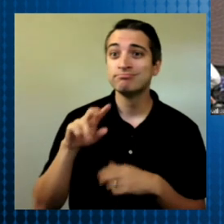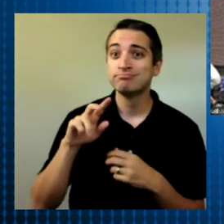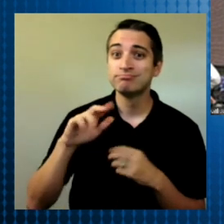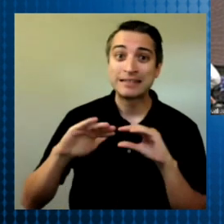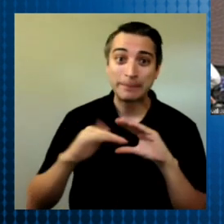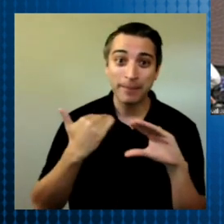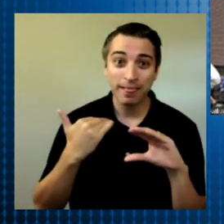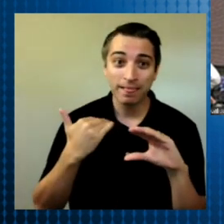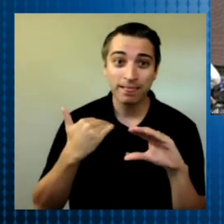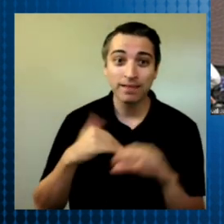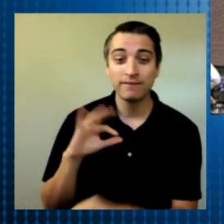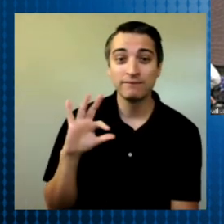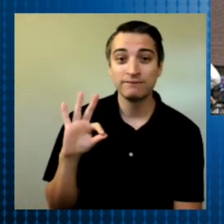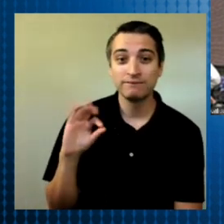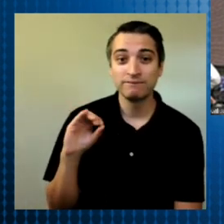to